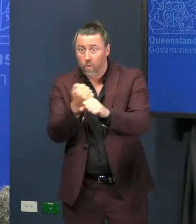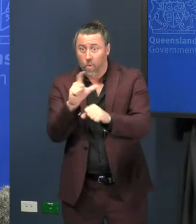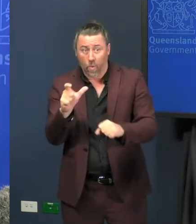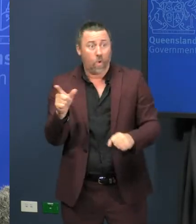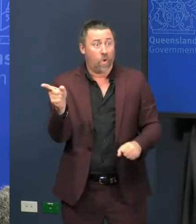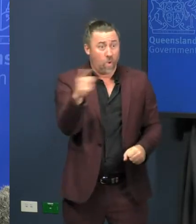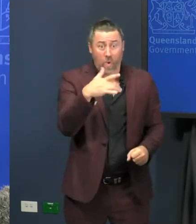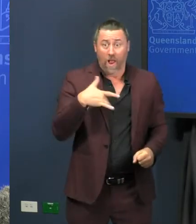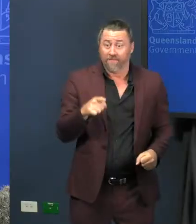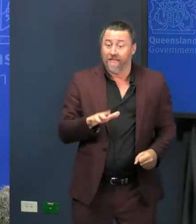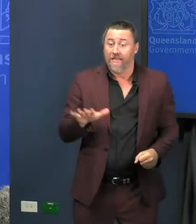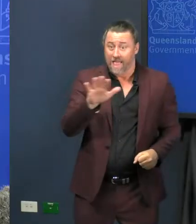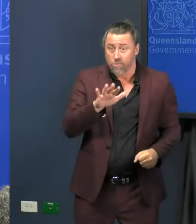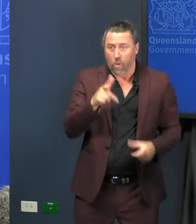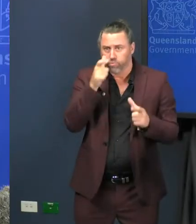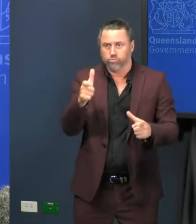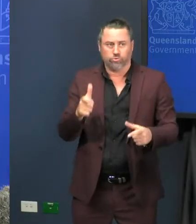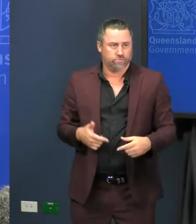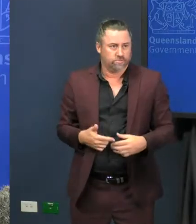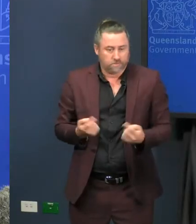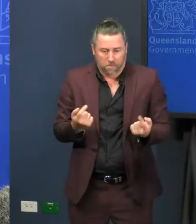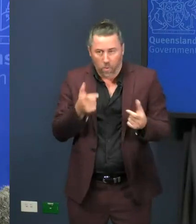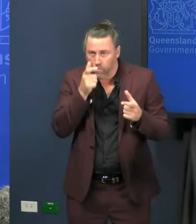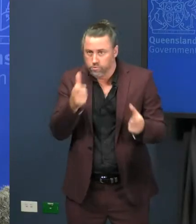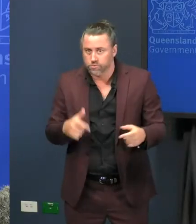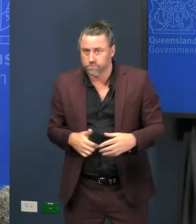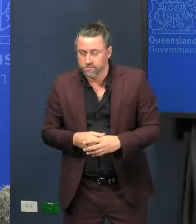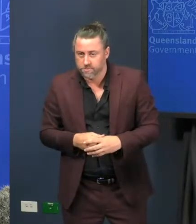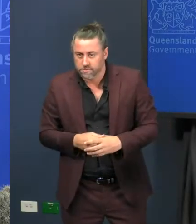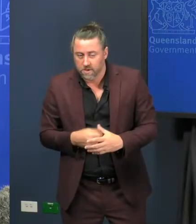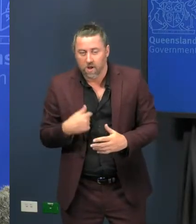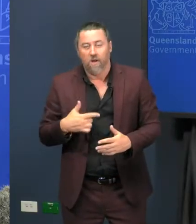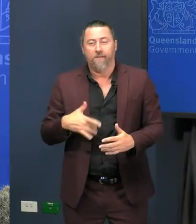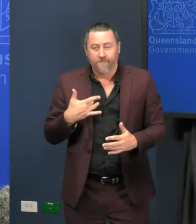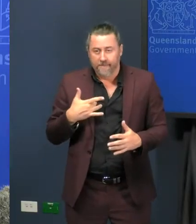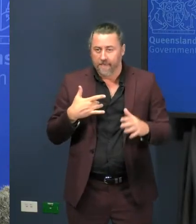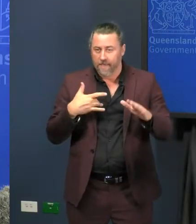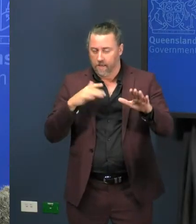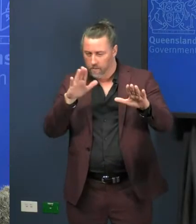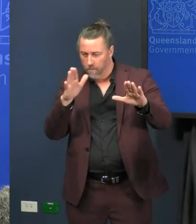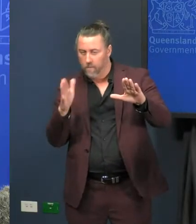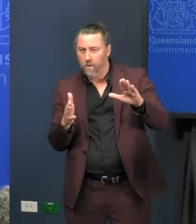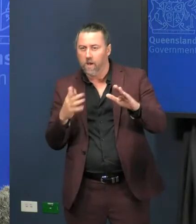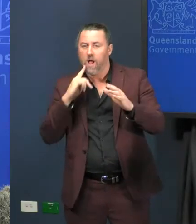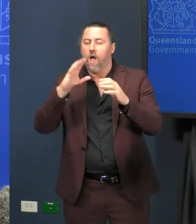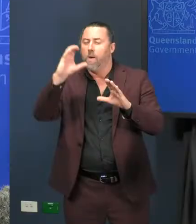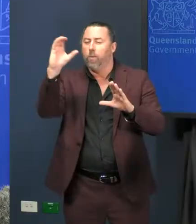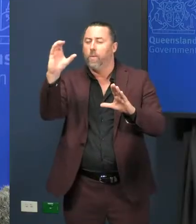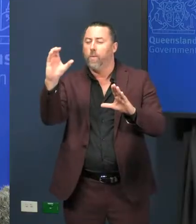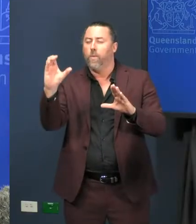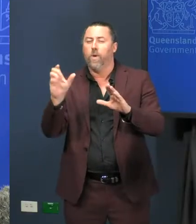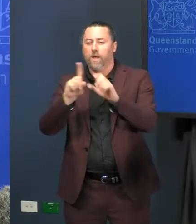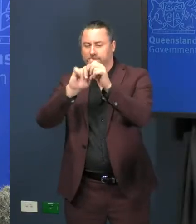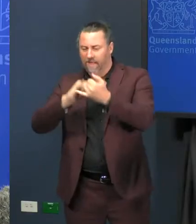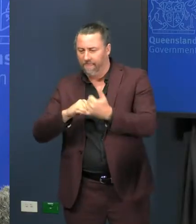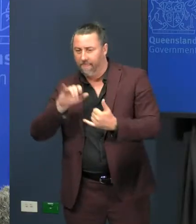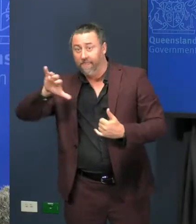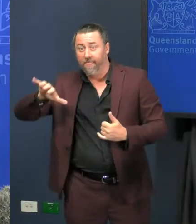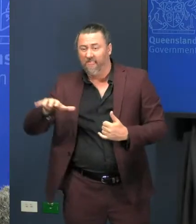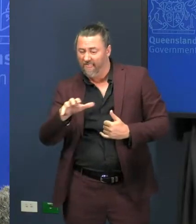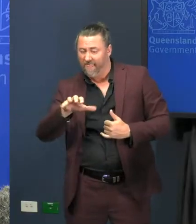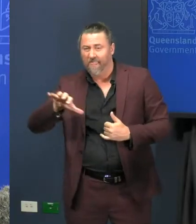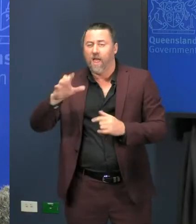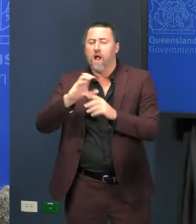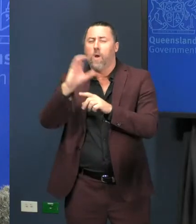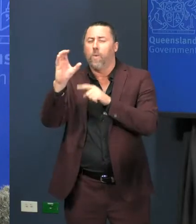system as it approaches the coast are likely to be concentrated on the southern side of the cyclone, and they include damaging to